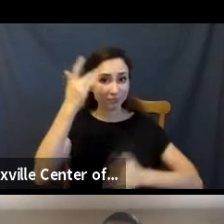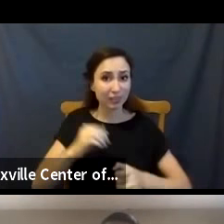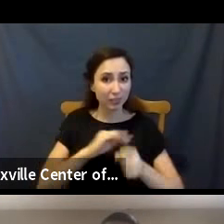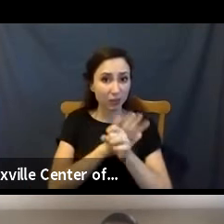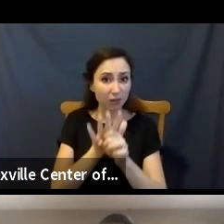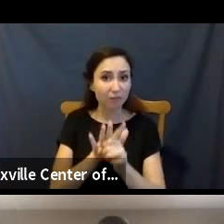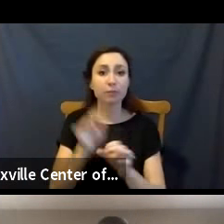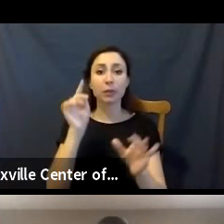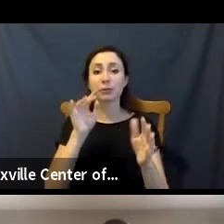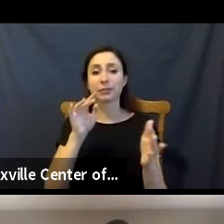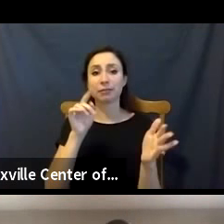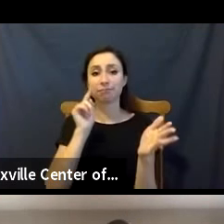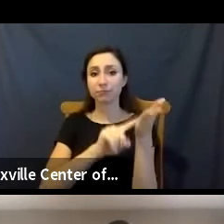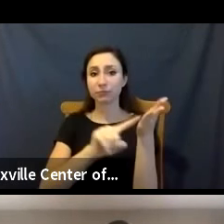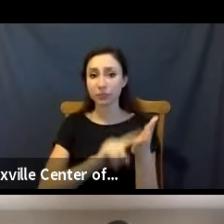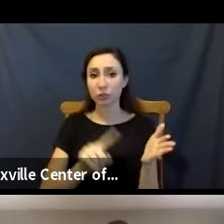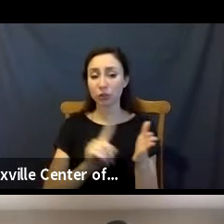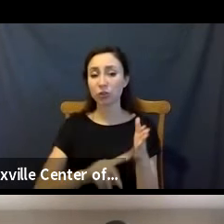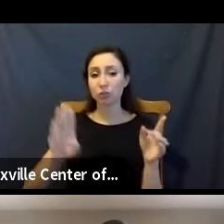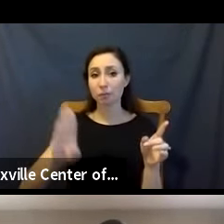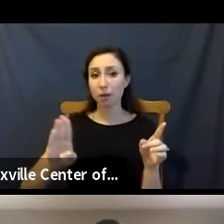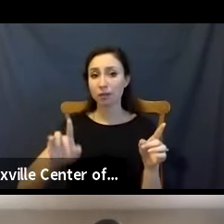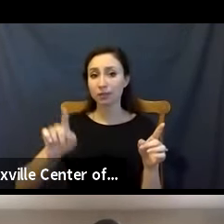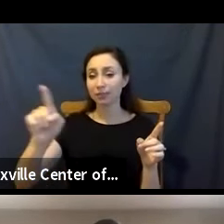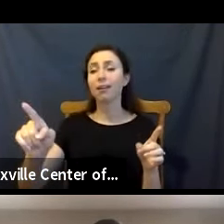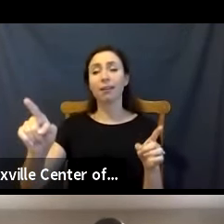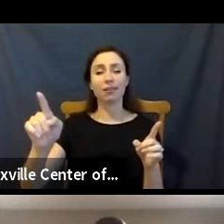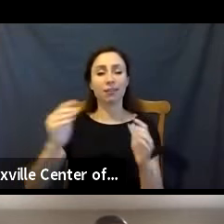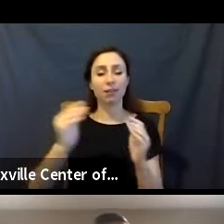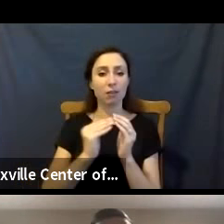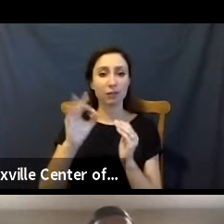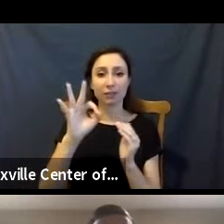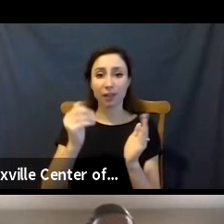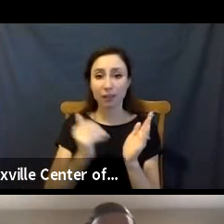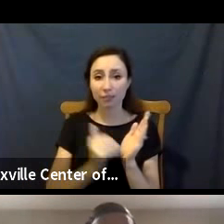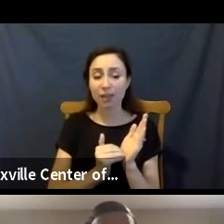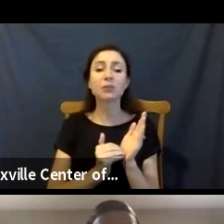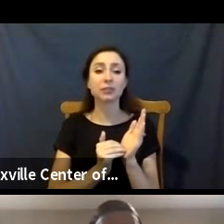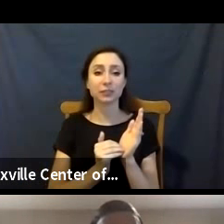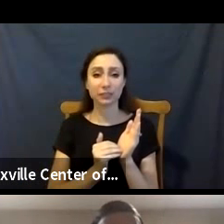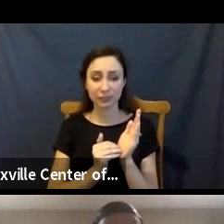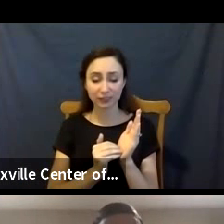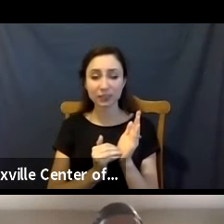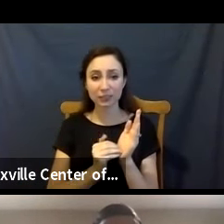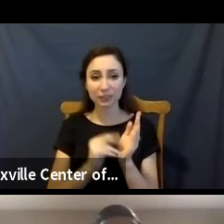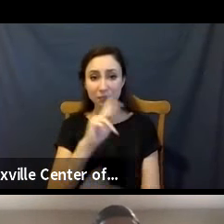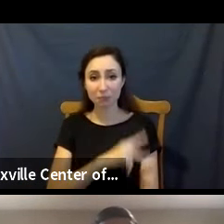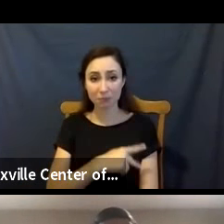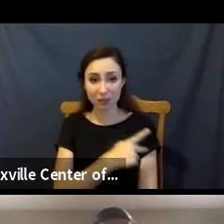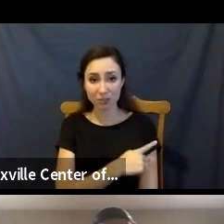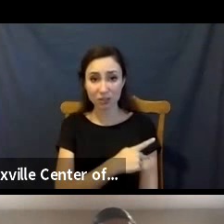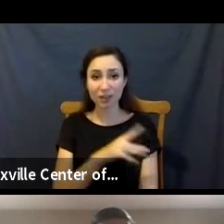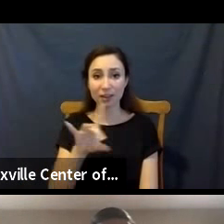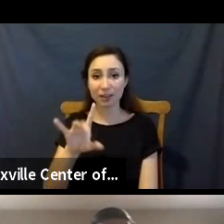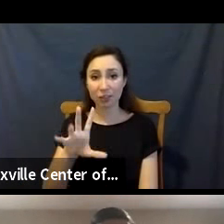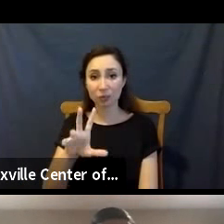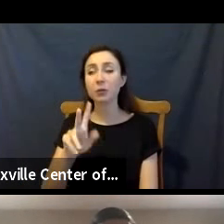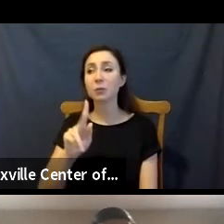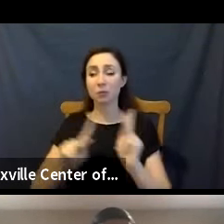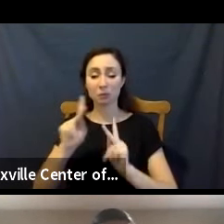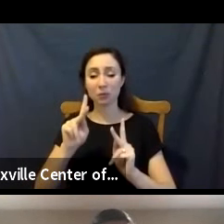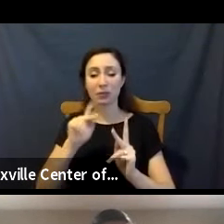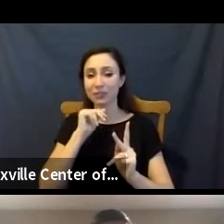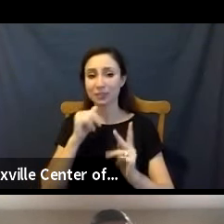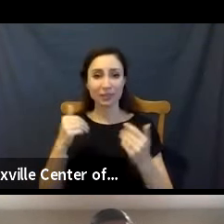of those over 9,000 patients, about 8,300 were patients with a non-COVID diagnosis, and